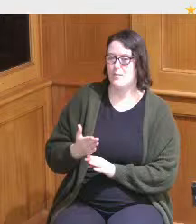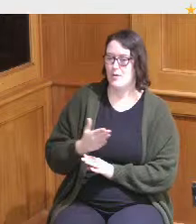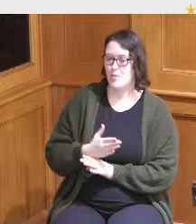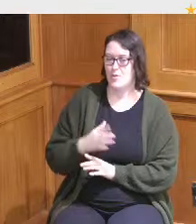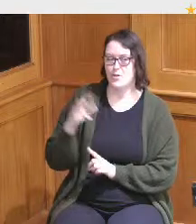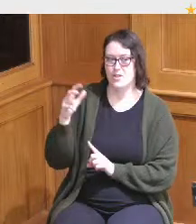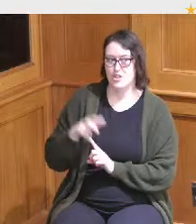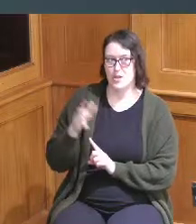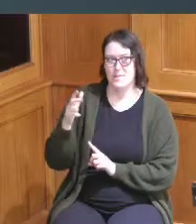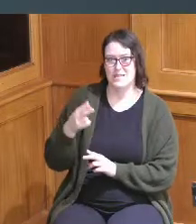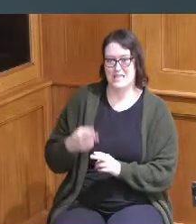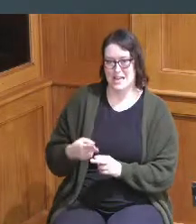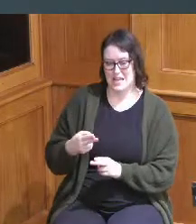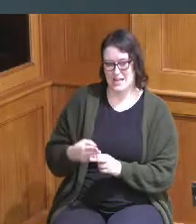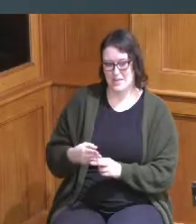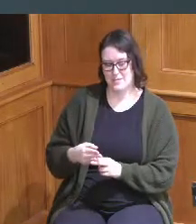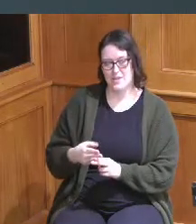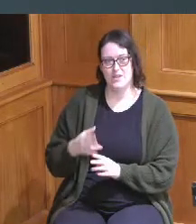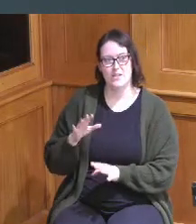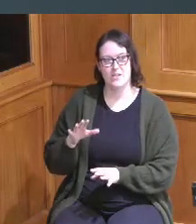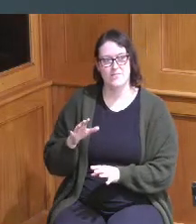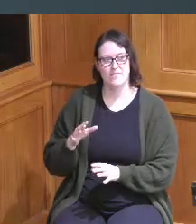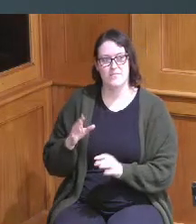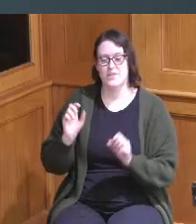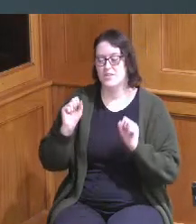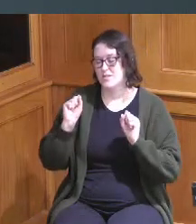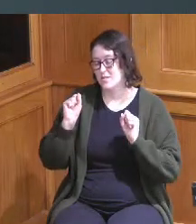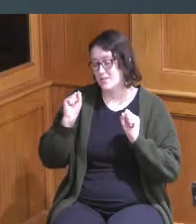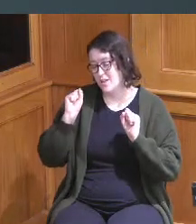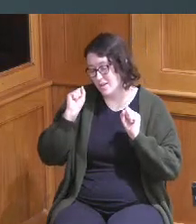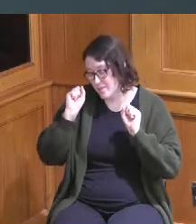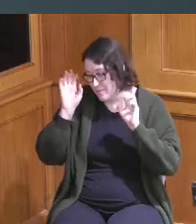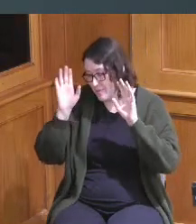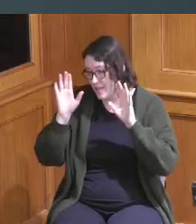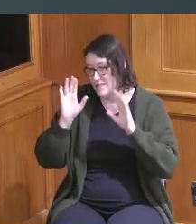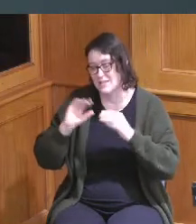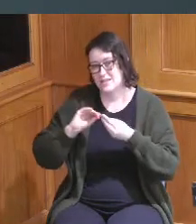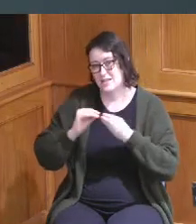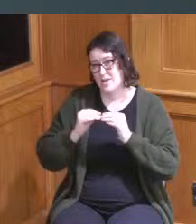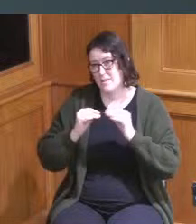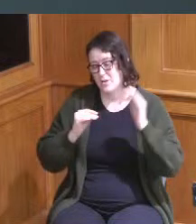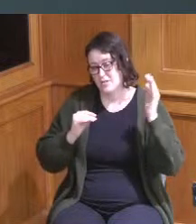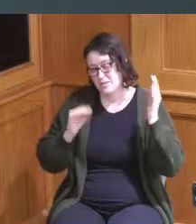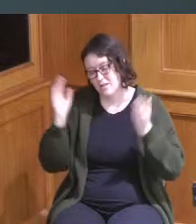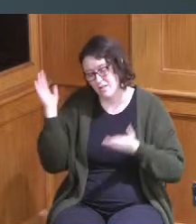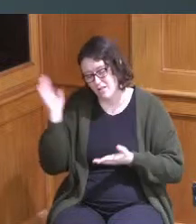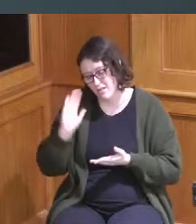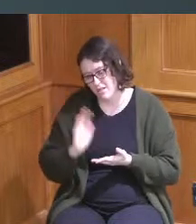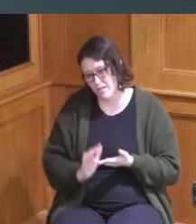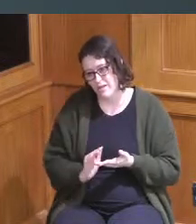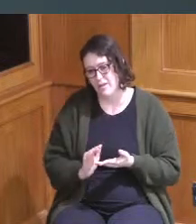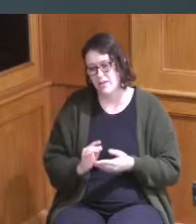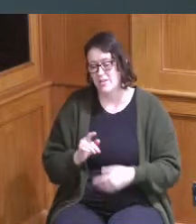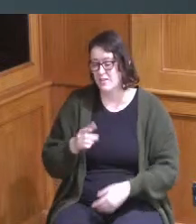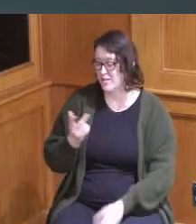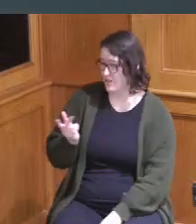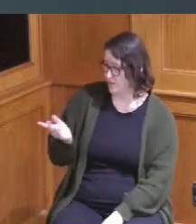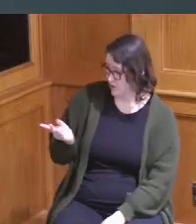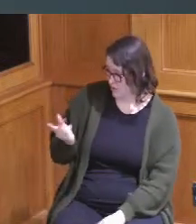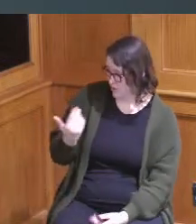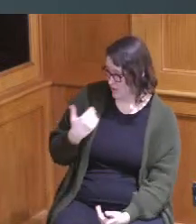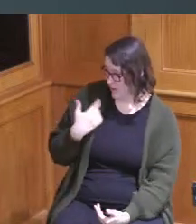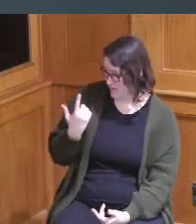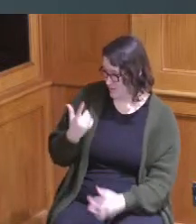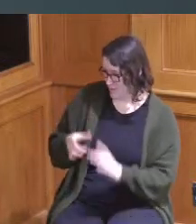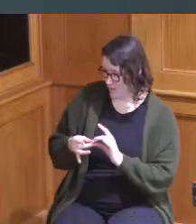of Change, though, those are some remarkable numbers and do the commissioners have anything that they'd